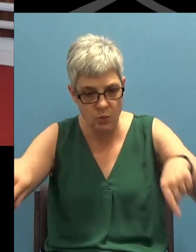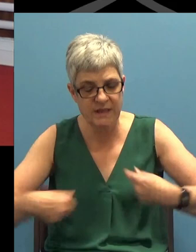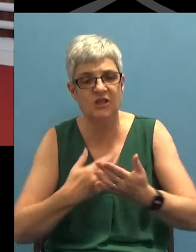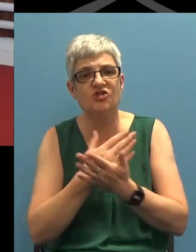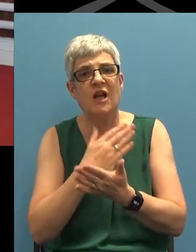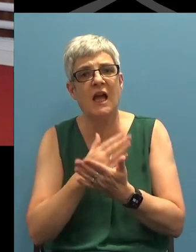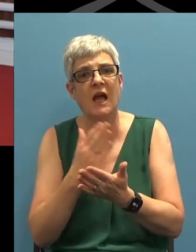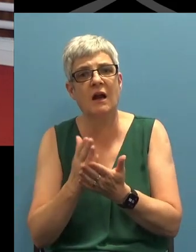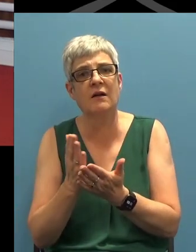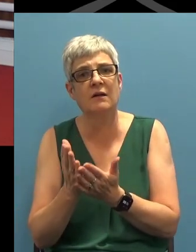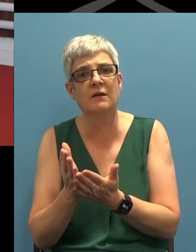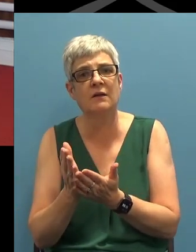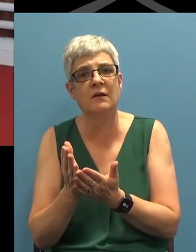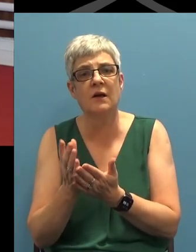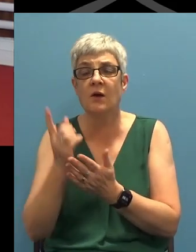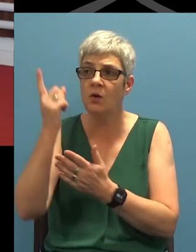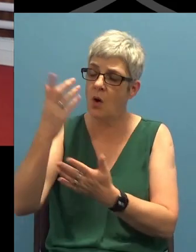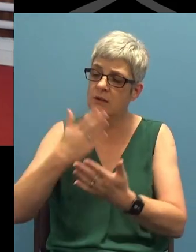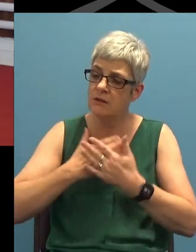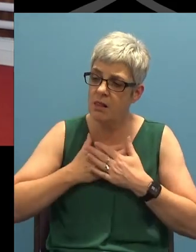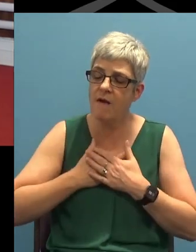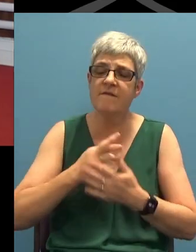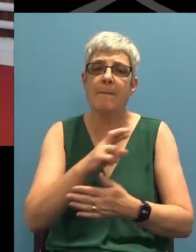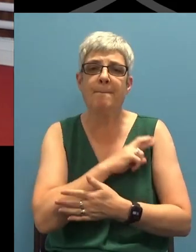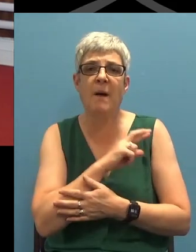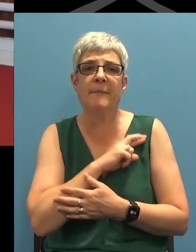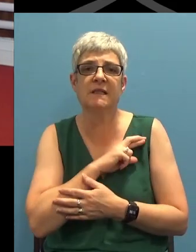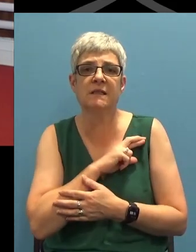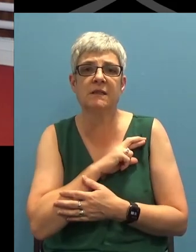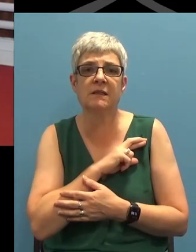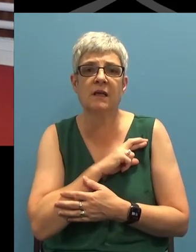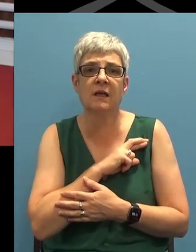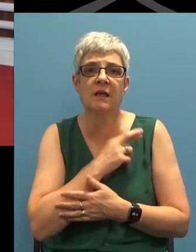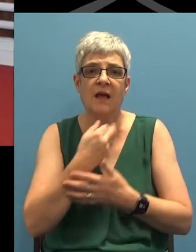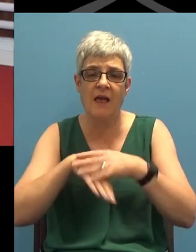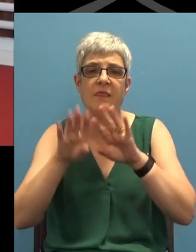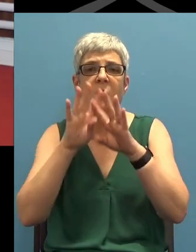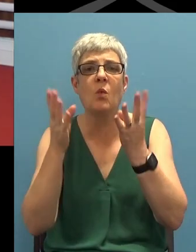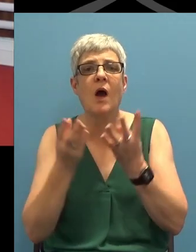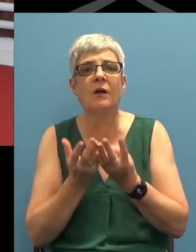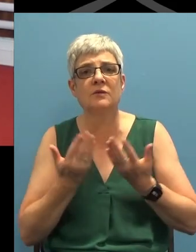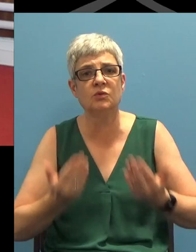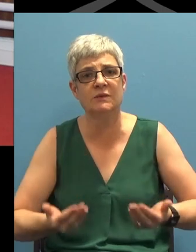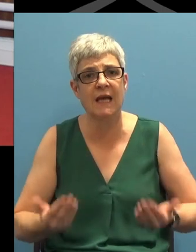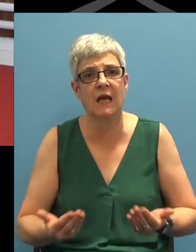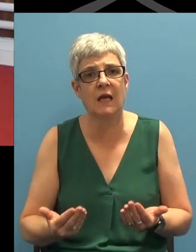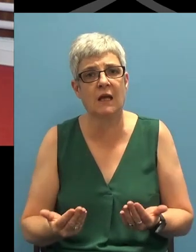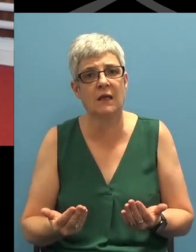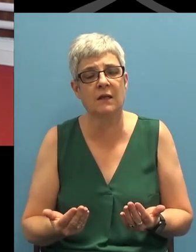share God's loving purposes in the world today?